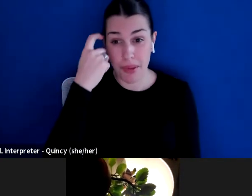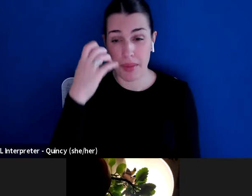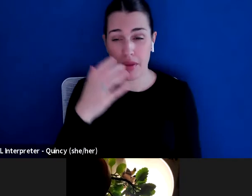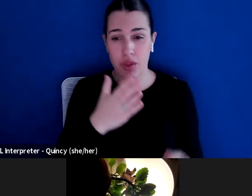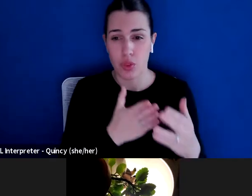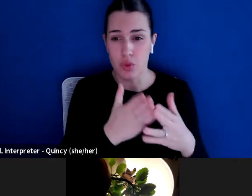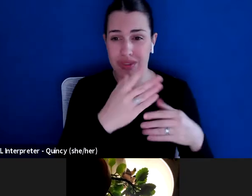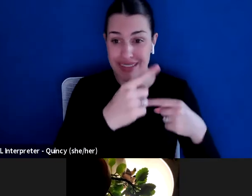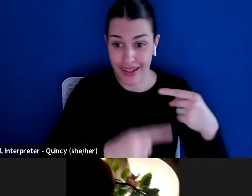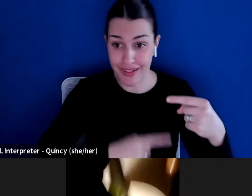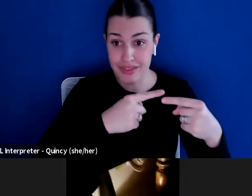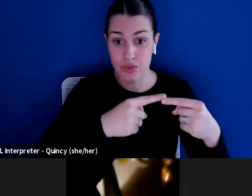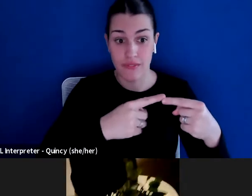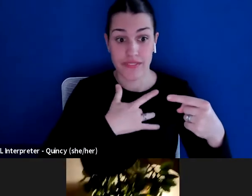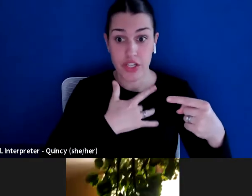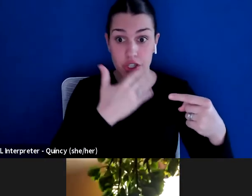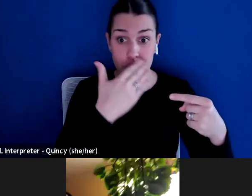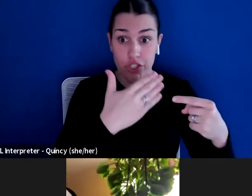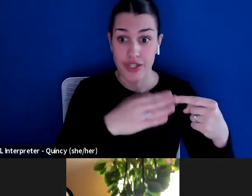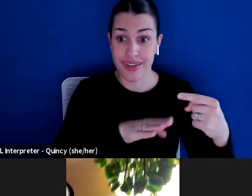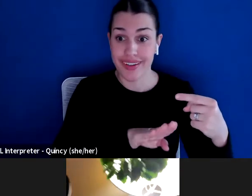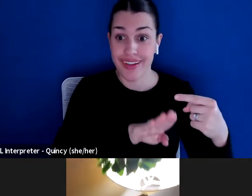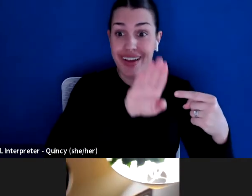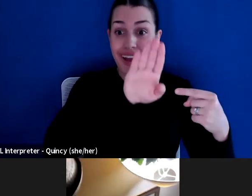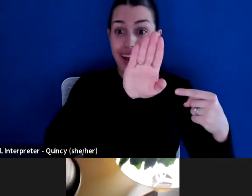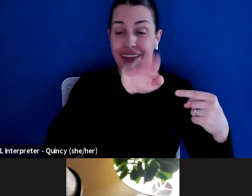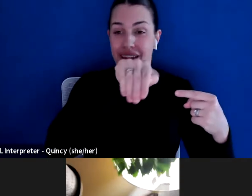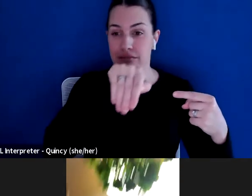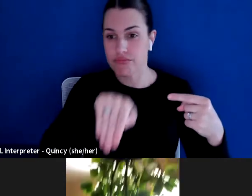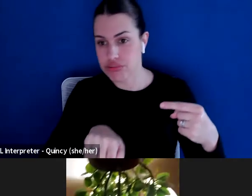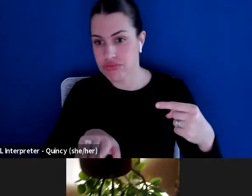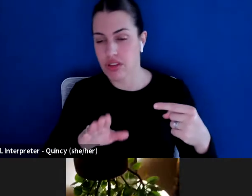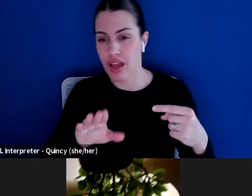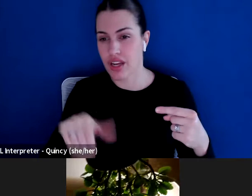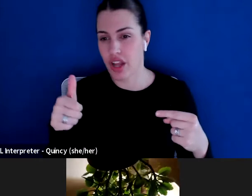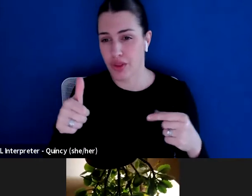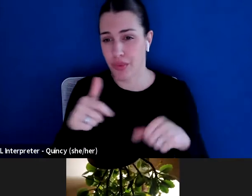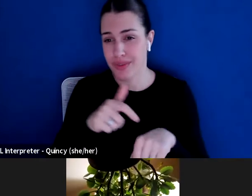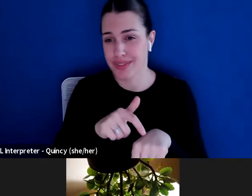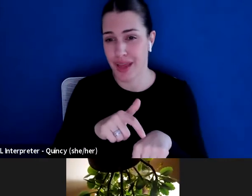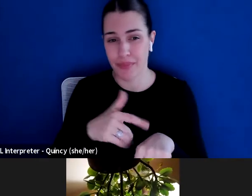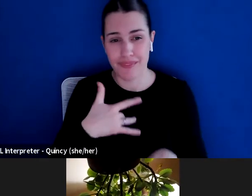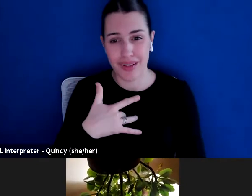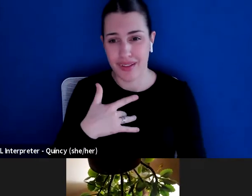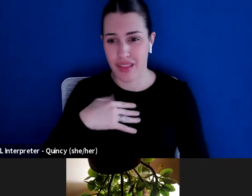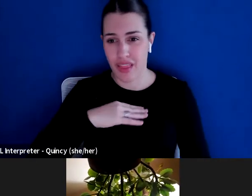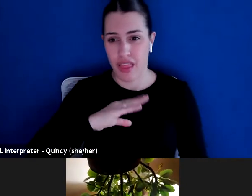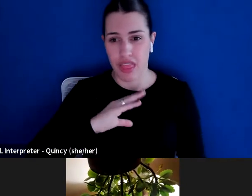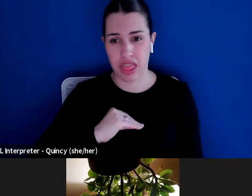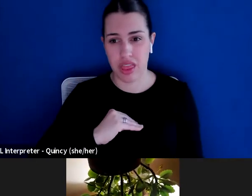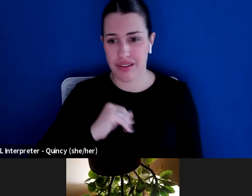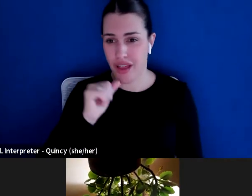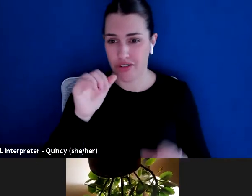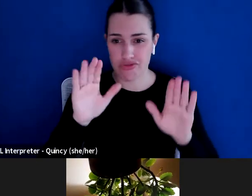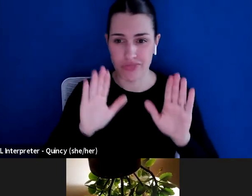cycles where you're feeling really good and things are looking up. And then maybe at another point in time, you're not feeling so good. So it's